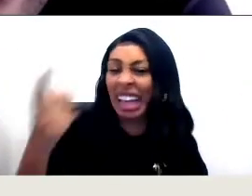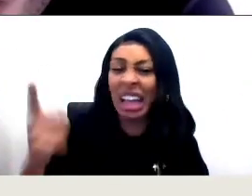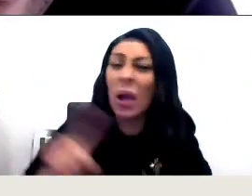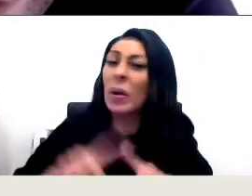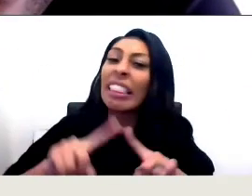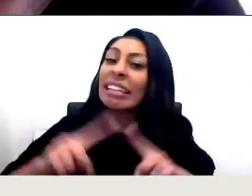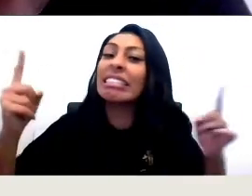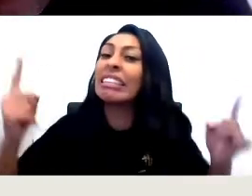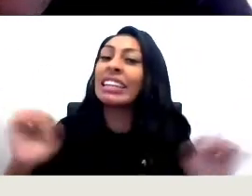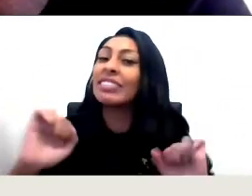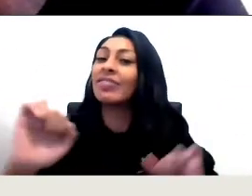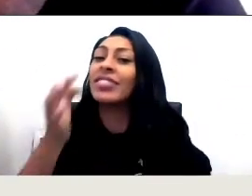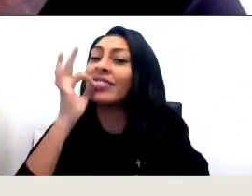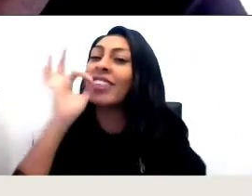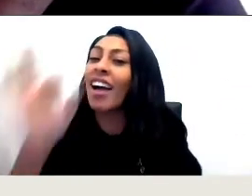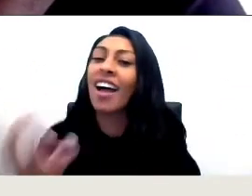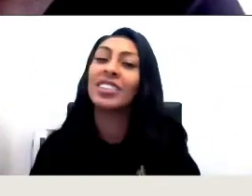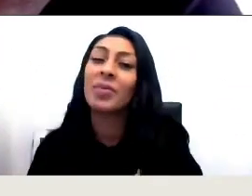is the difference?